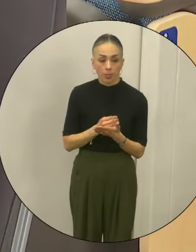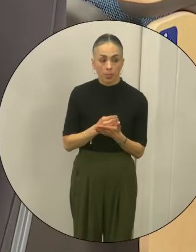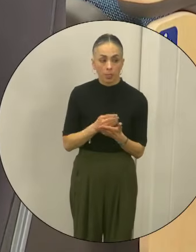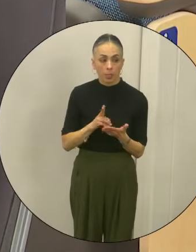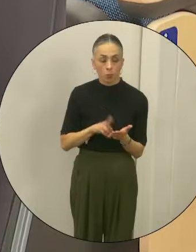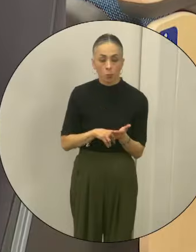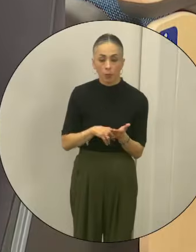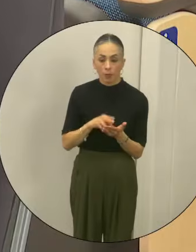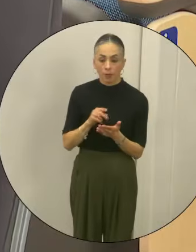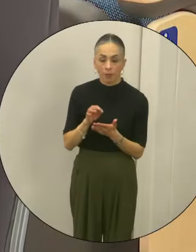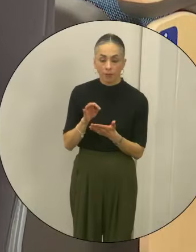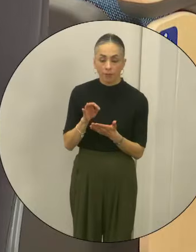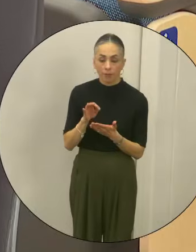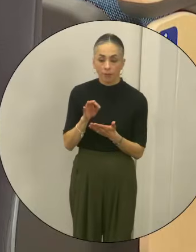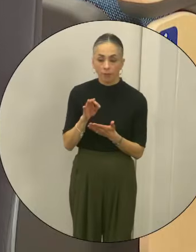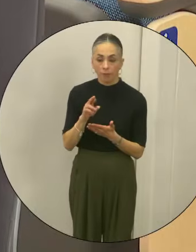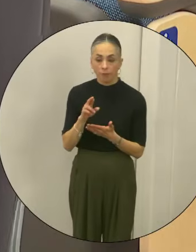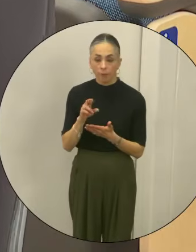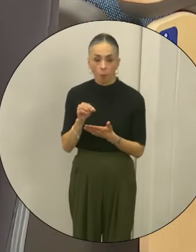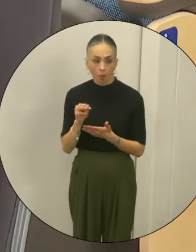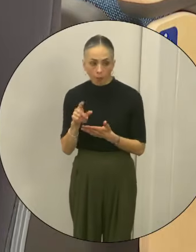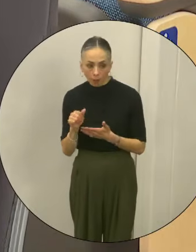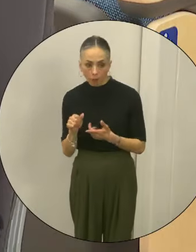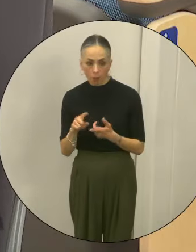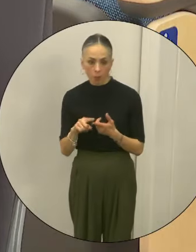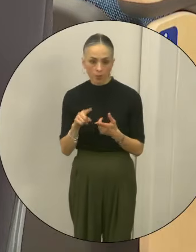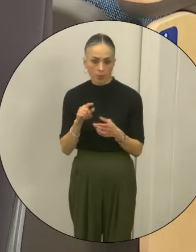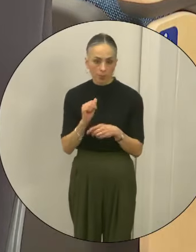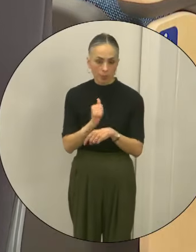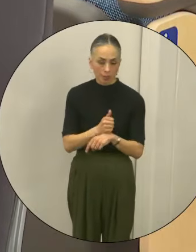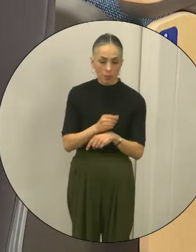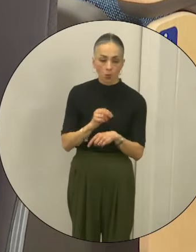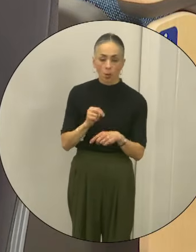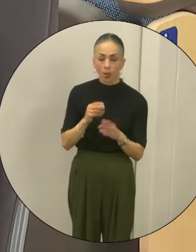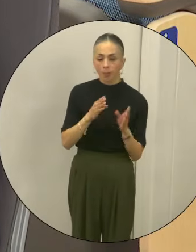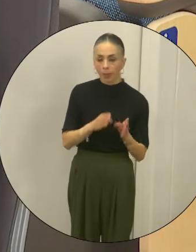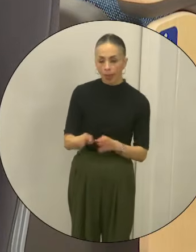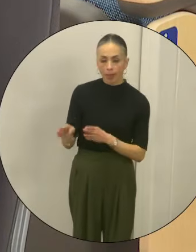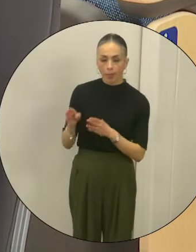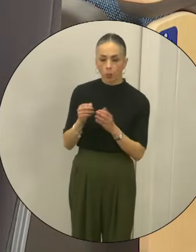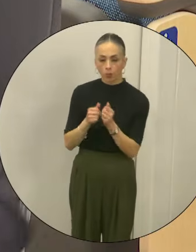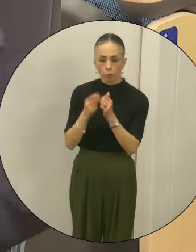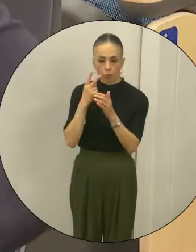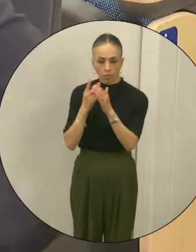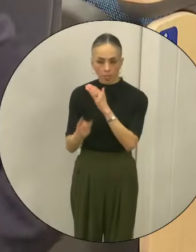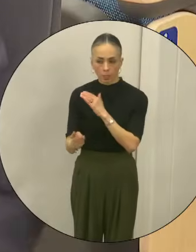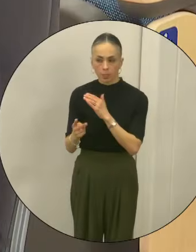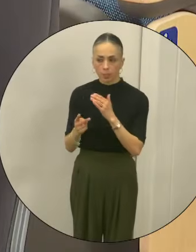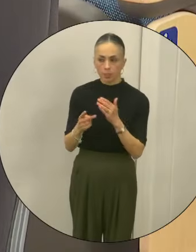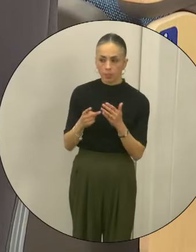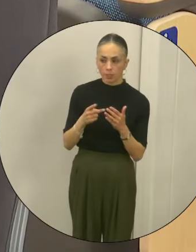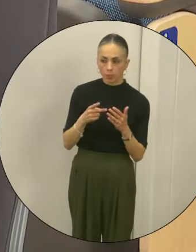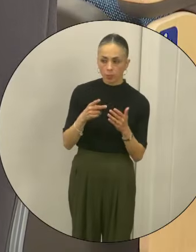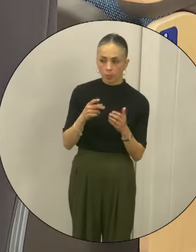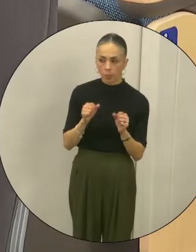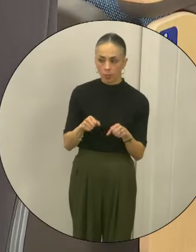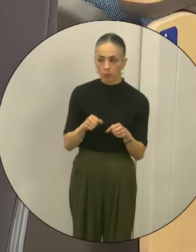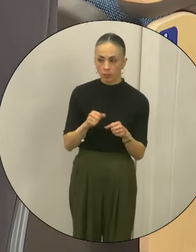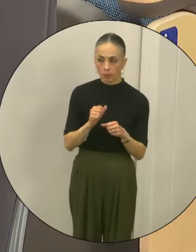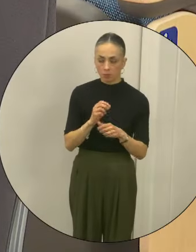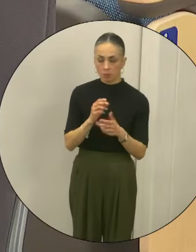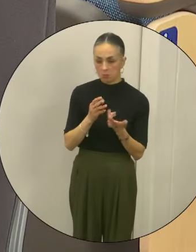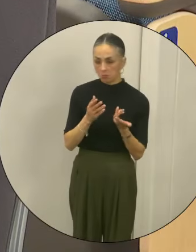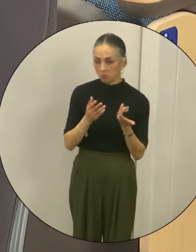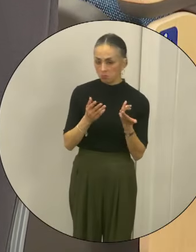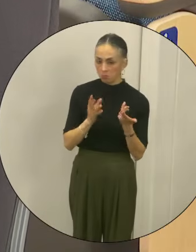was going to be based on that next year. So in planning and working with demographics and projections, we could actually put something forward that would potentially mitigate